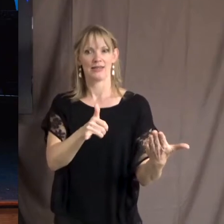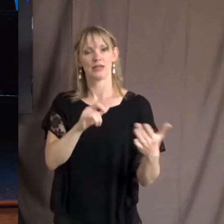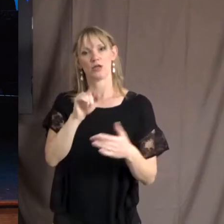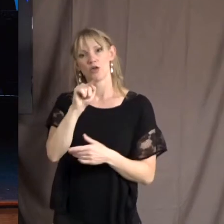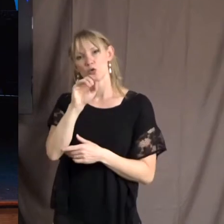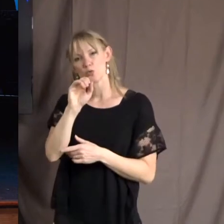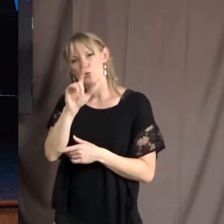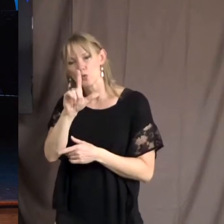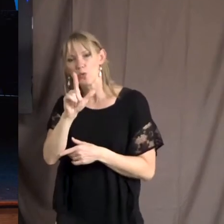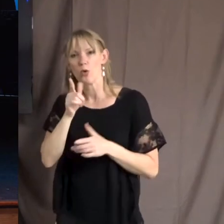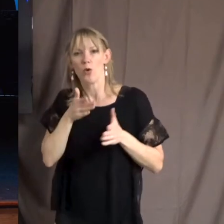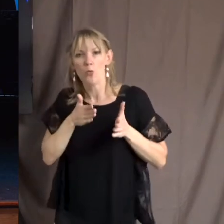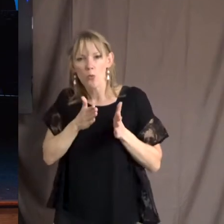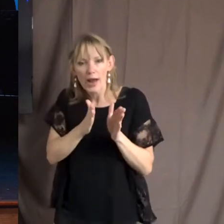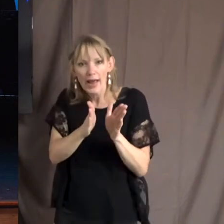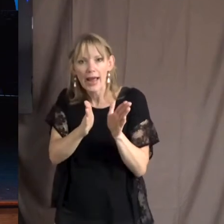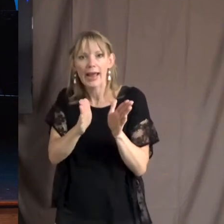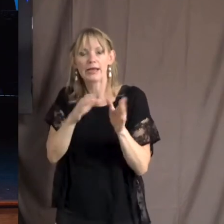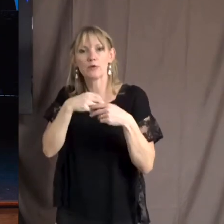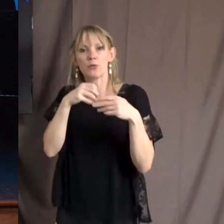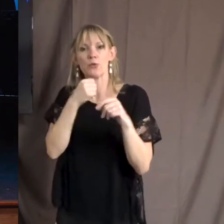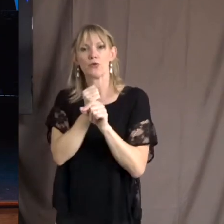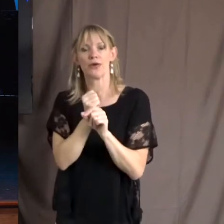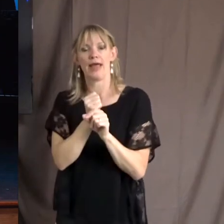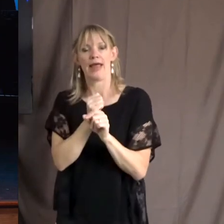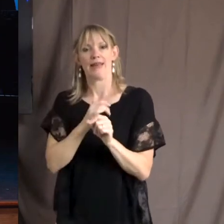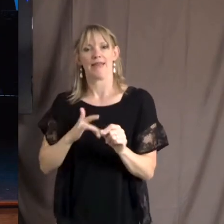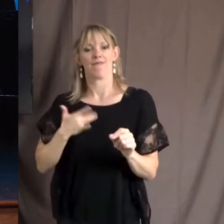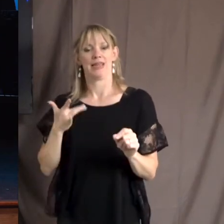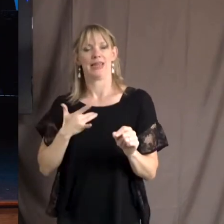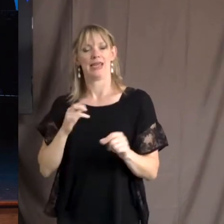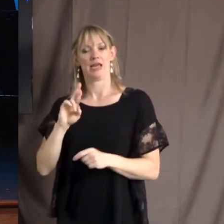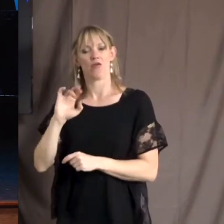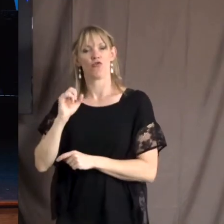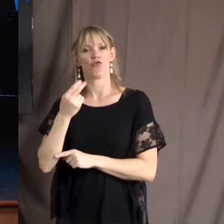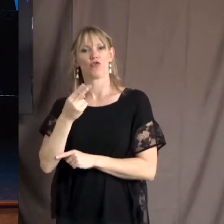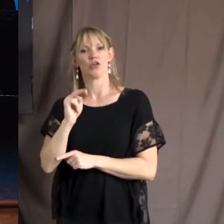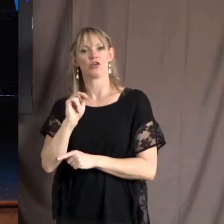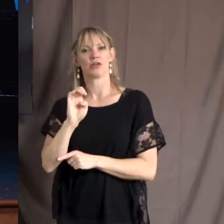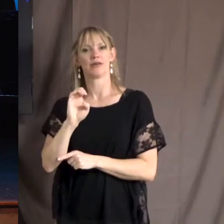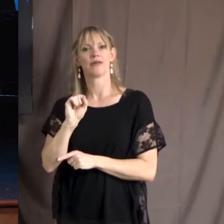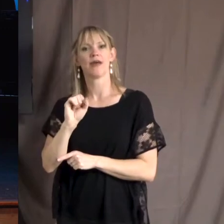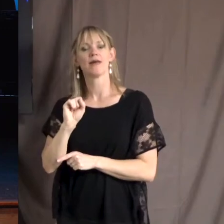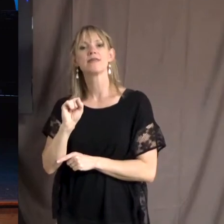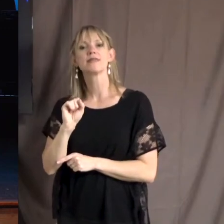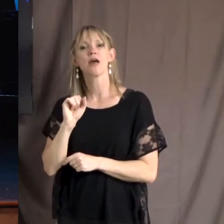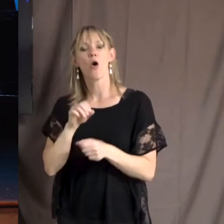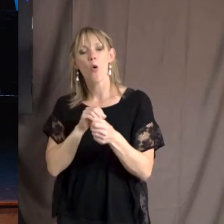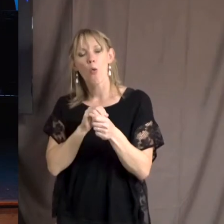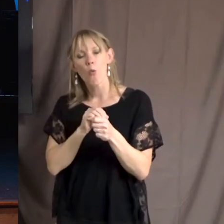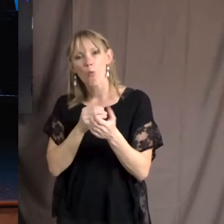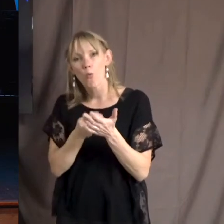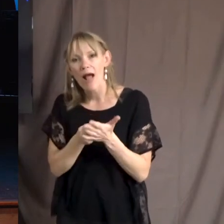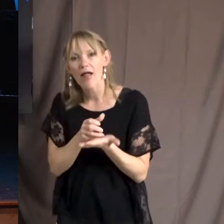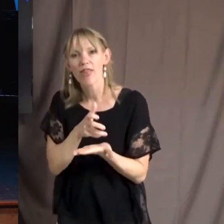a means to create that feeling of richness and wealth in our lives this